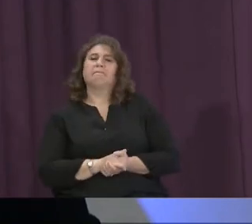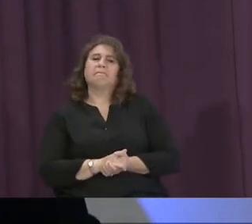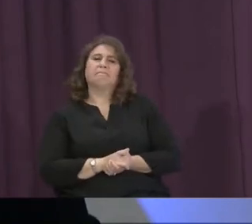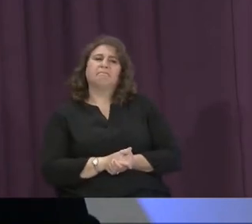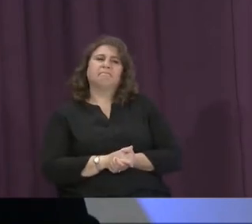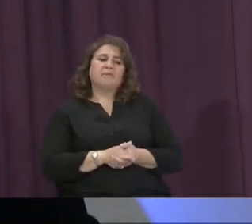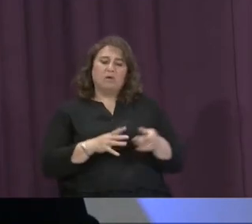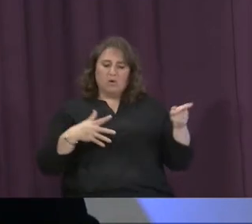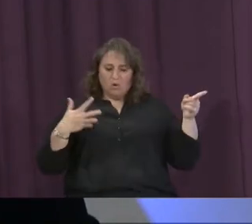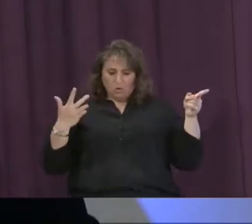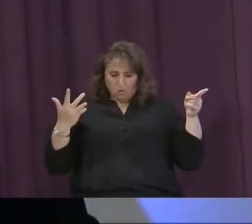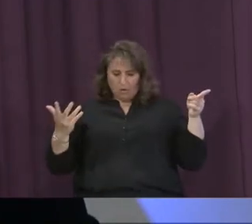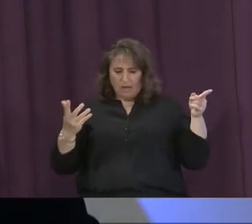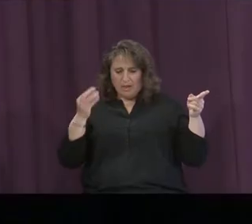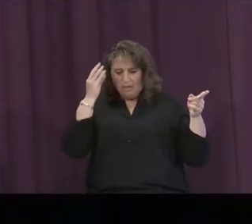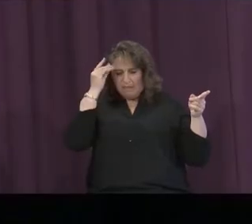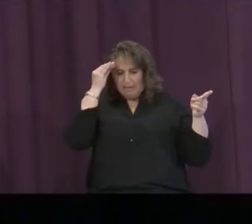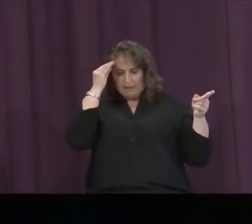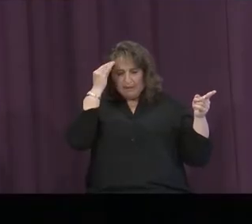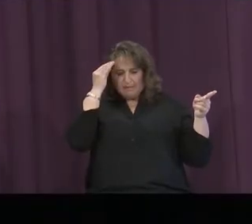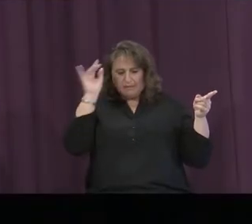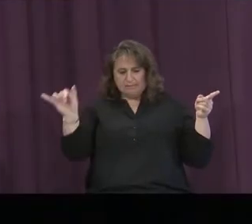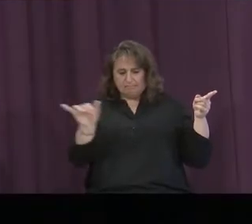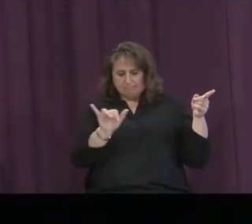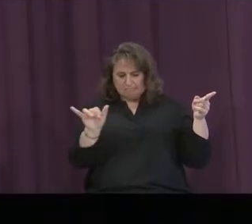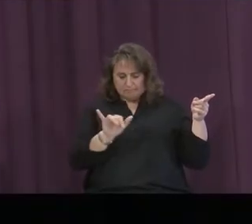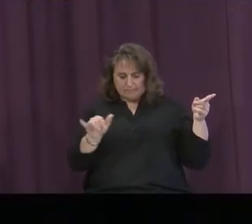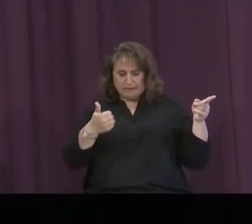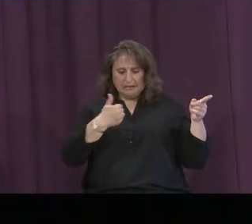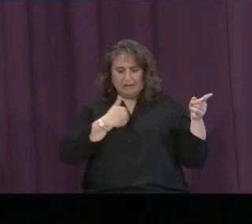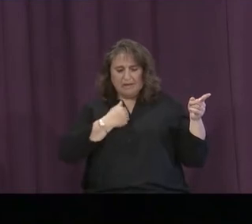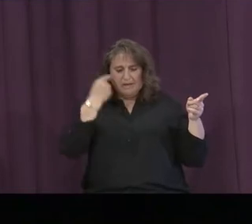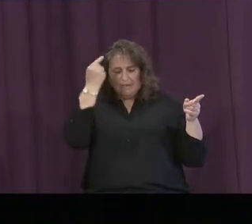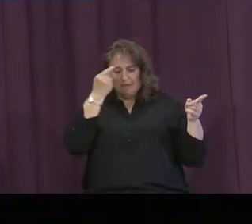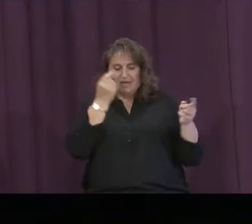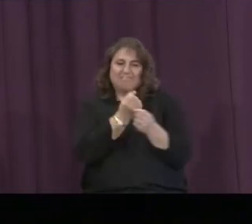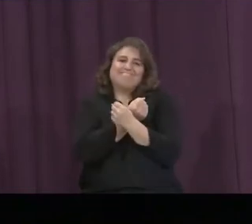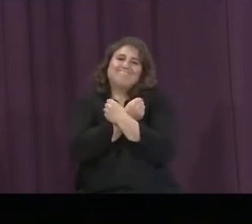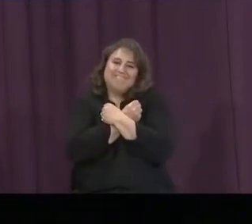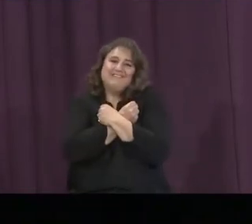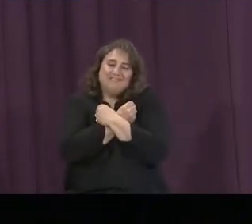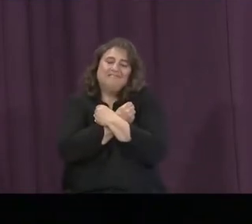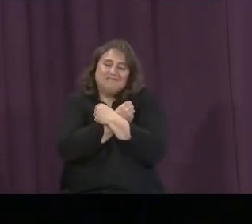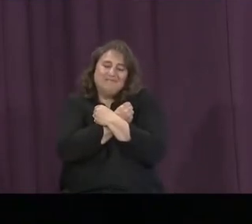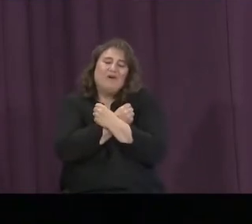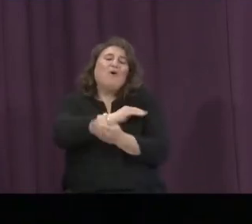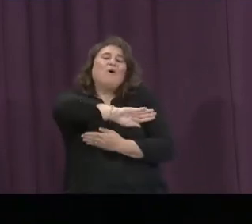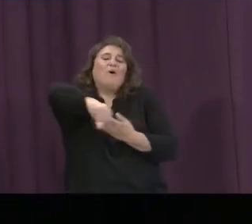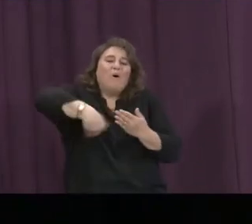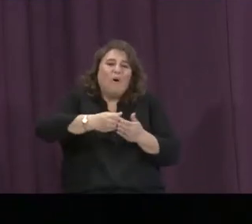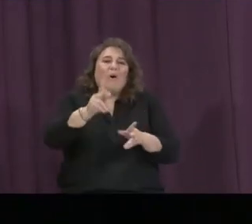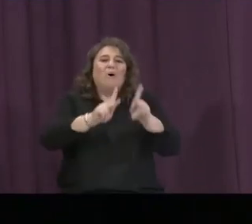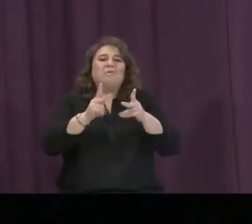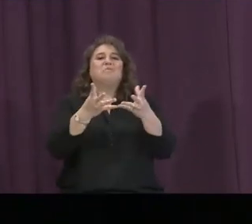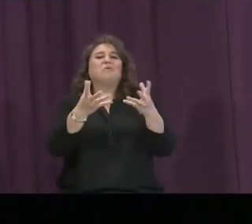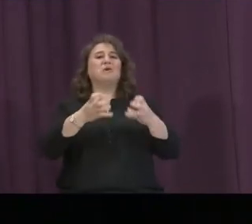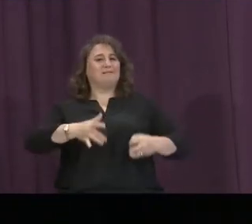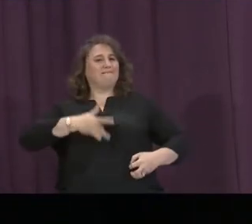You know, when I think about commonality, the number one thing I think about is love. We all want to feel love, don't we?